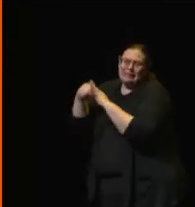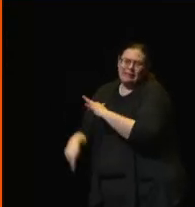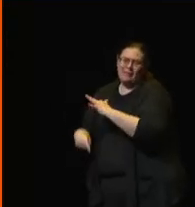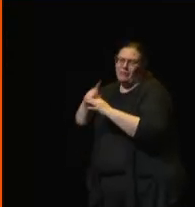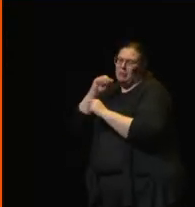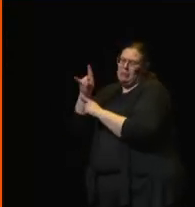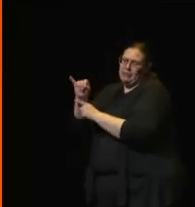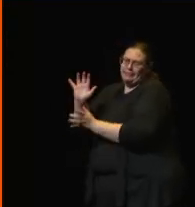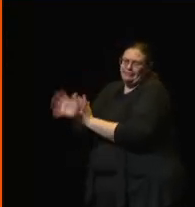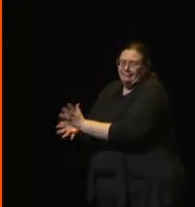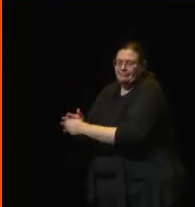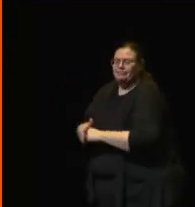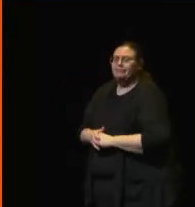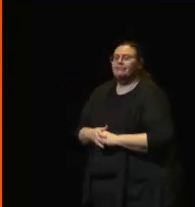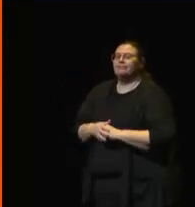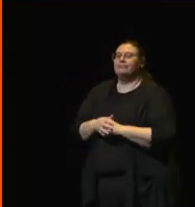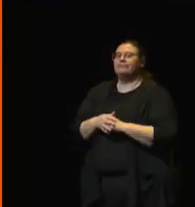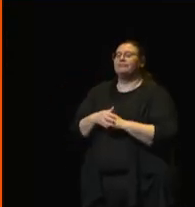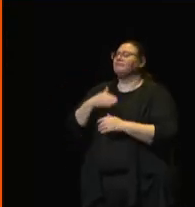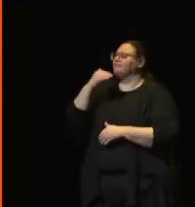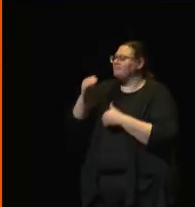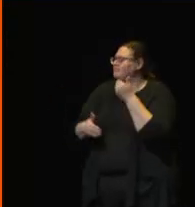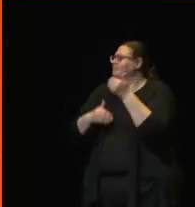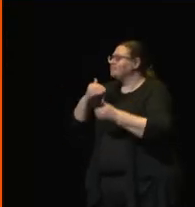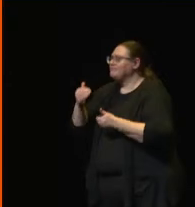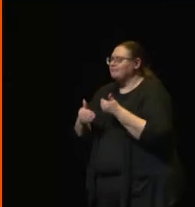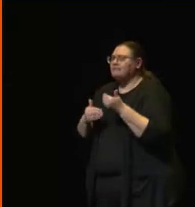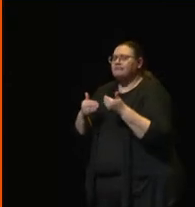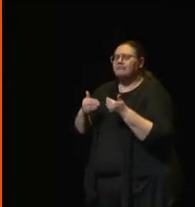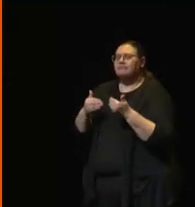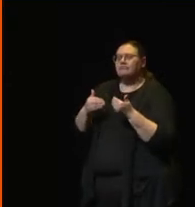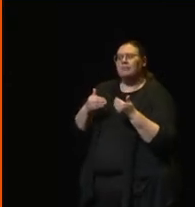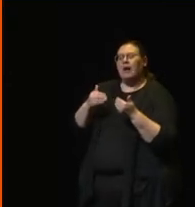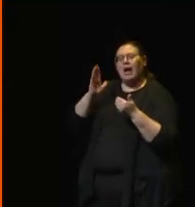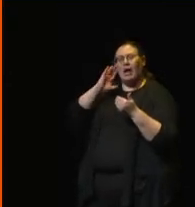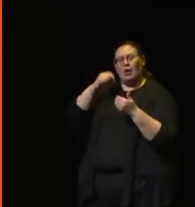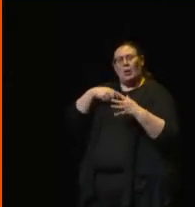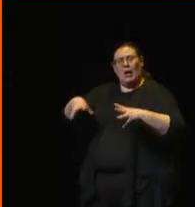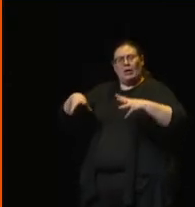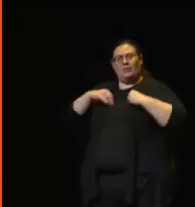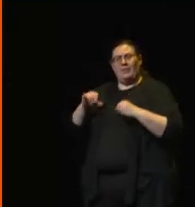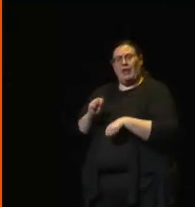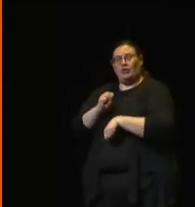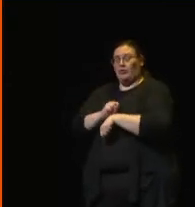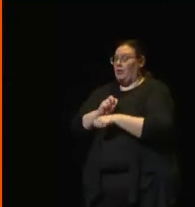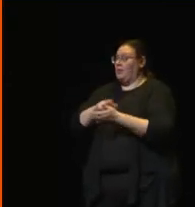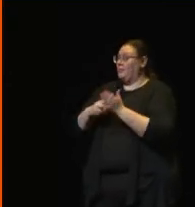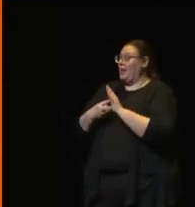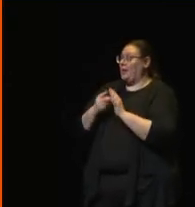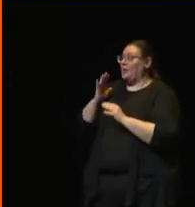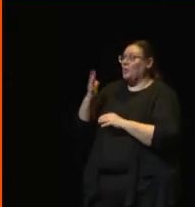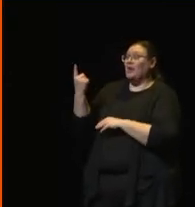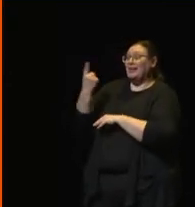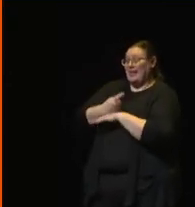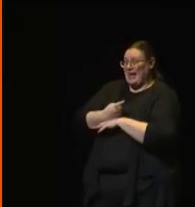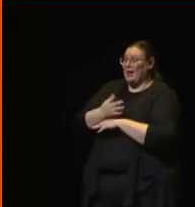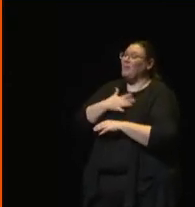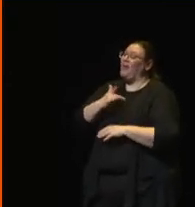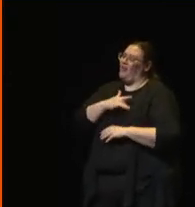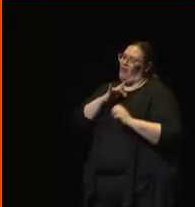As I hugged everyone goodbye, I knew that I was saying that saying yes to this job meant that someday I would suffer a broken